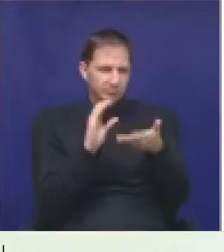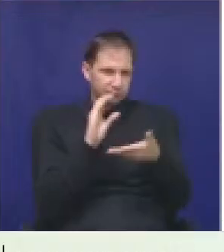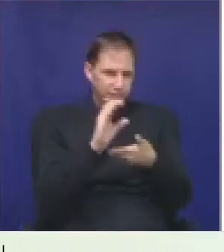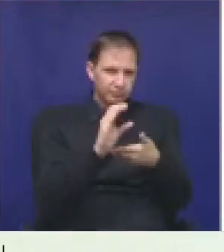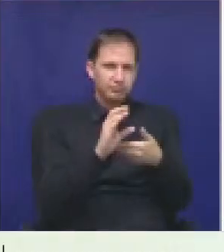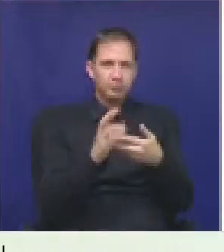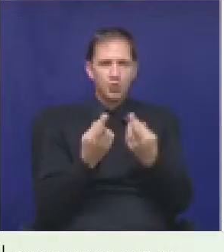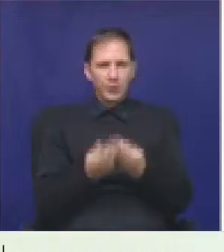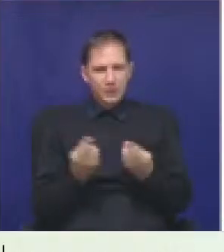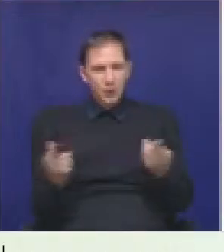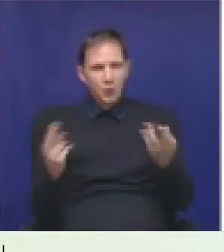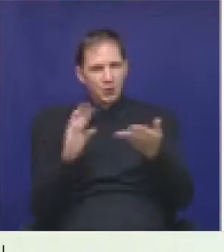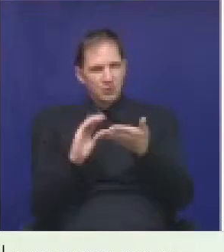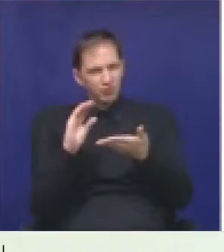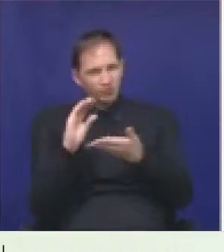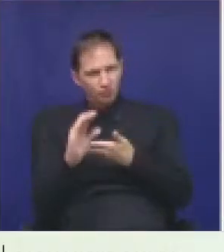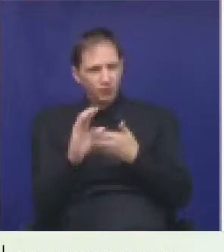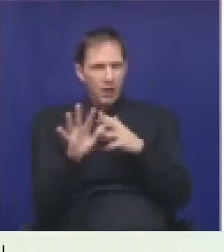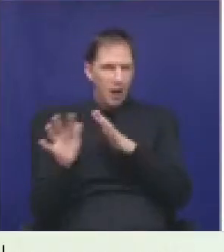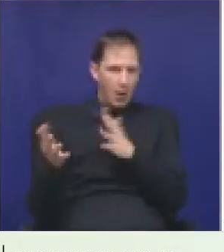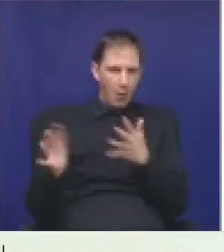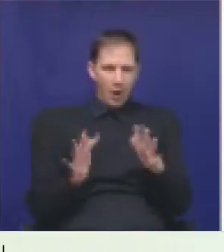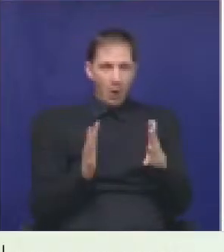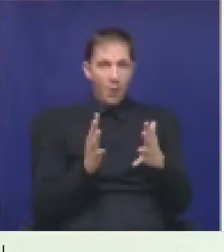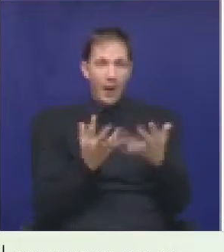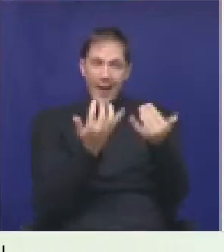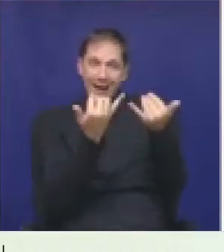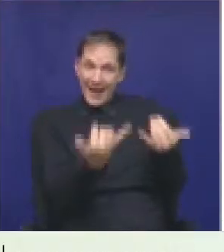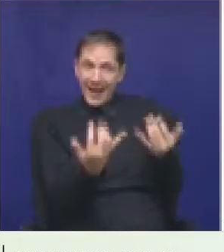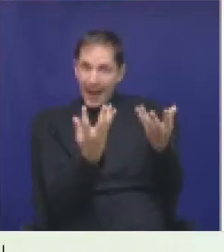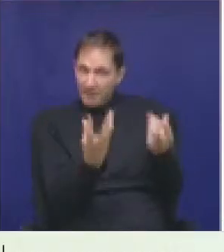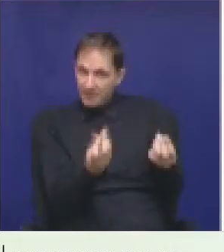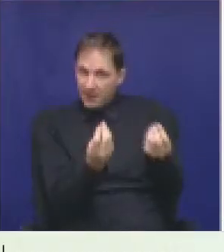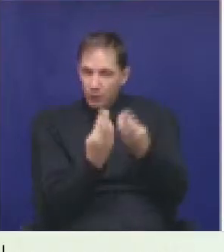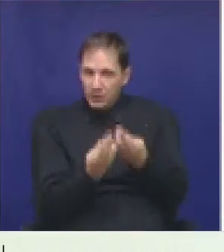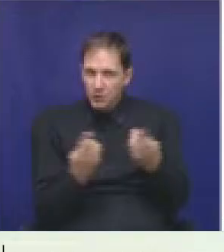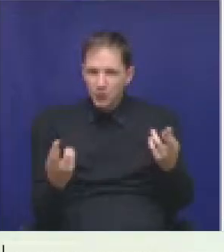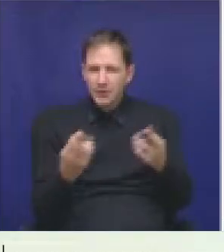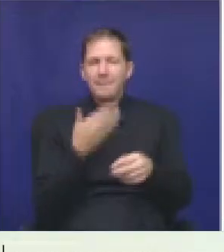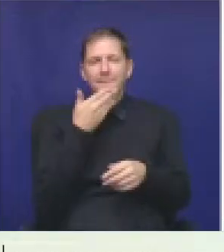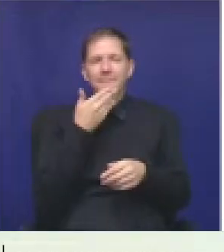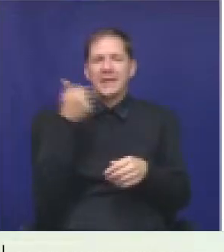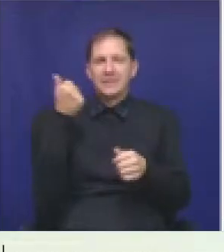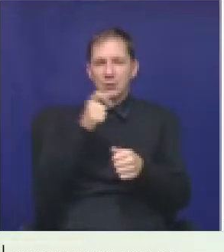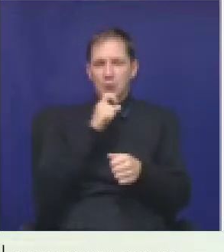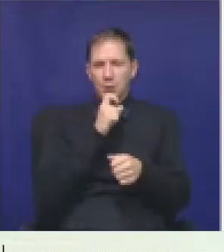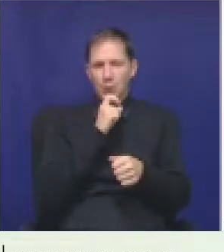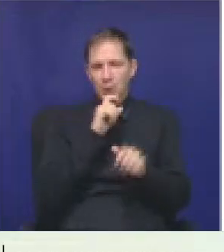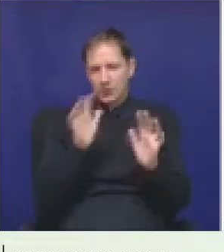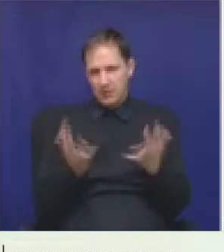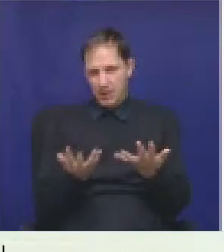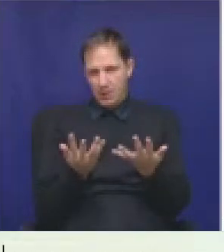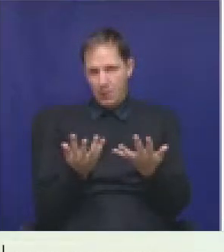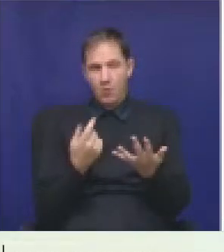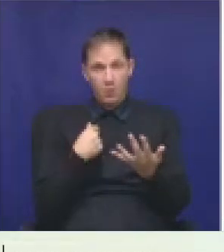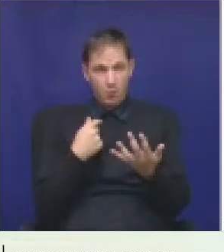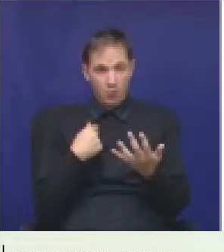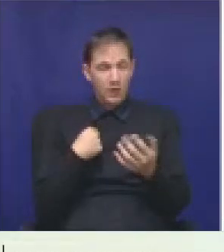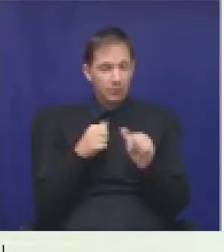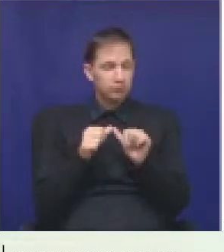to optimize the current existing resources for higher impact. We will continue to play our part in robust oversight, ensuring